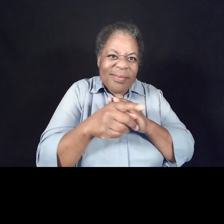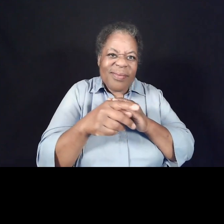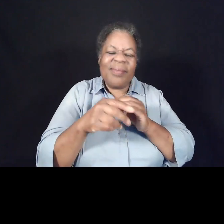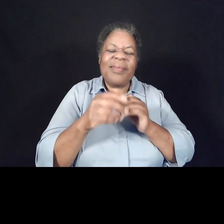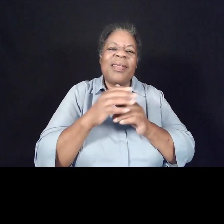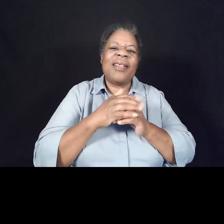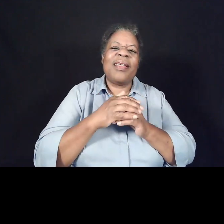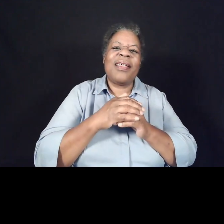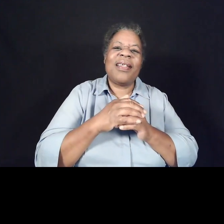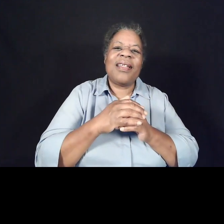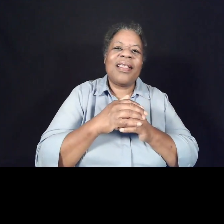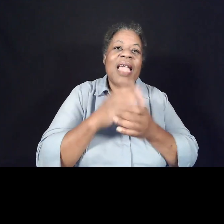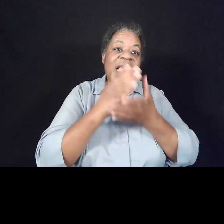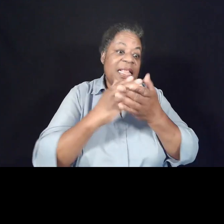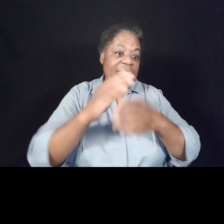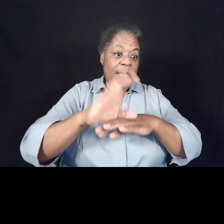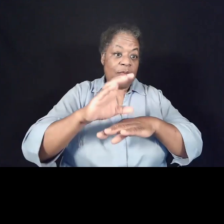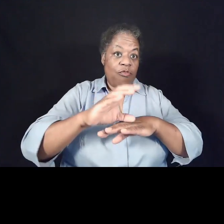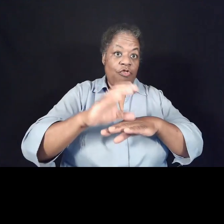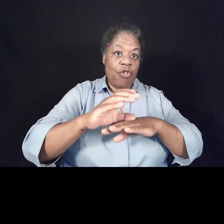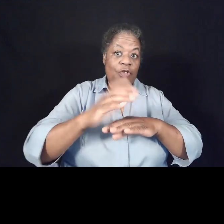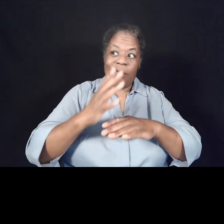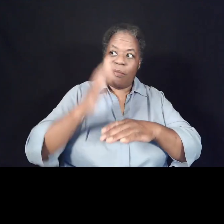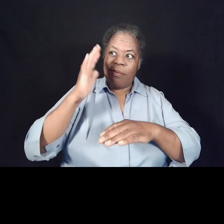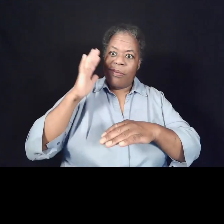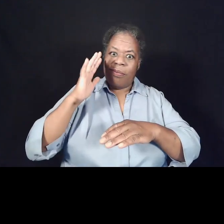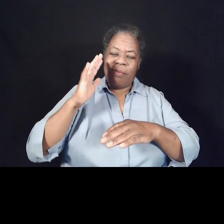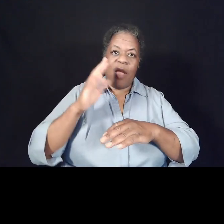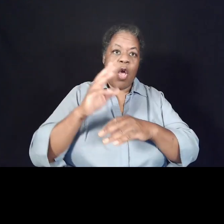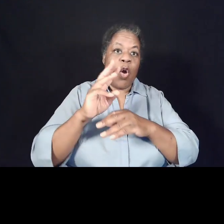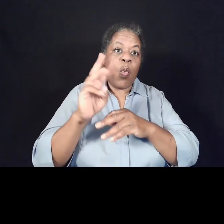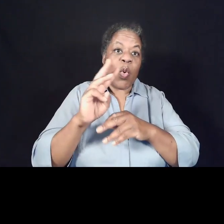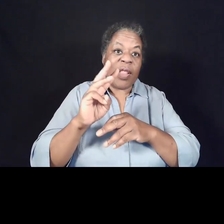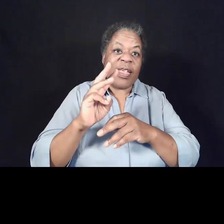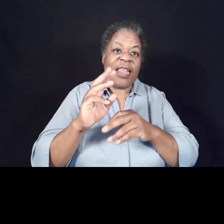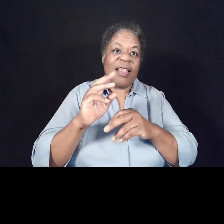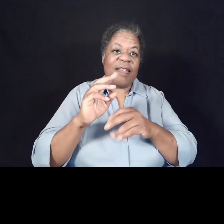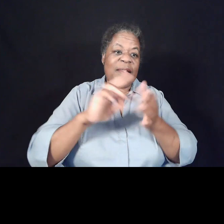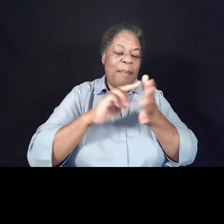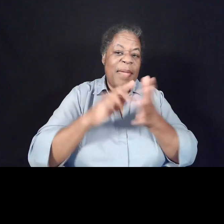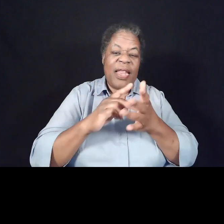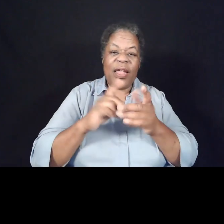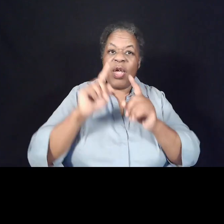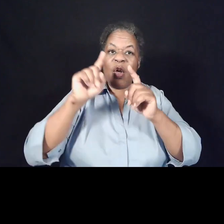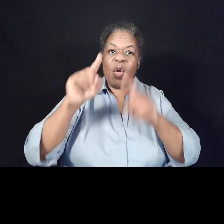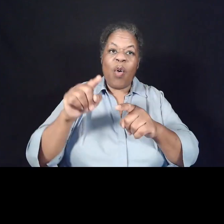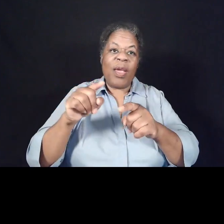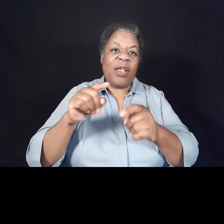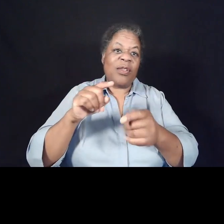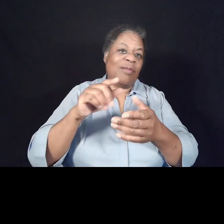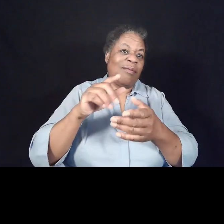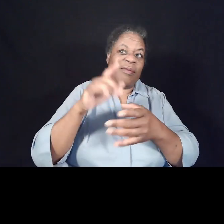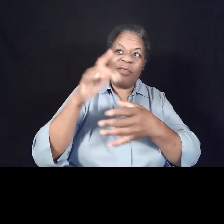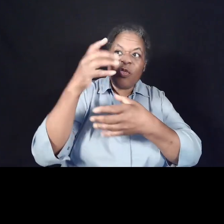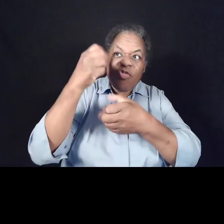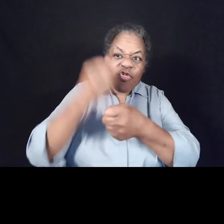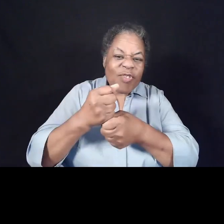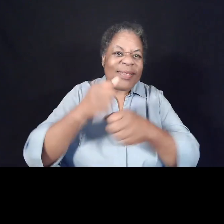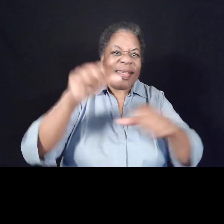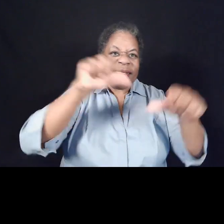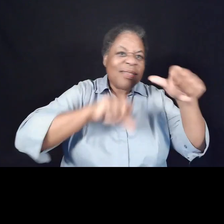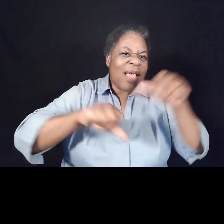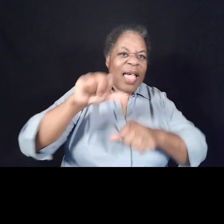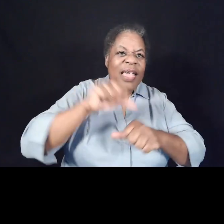In some church circles in those days, worldliness meant going to a secular university or trusting science or pursuing